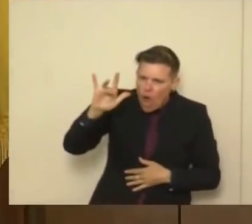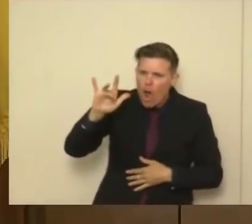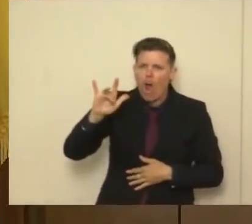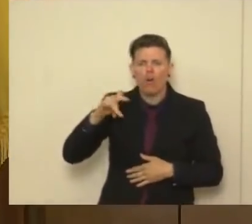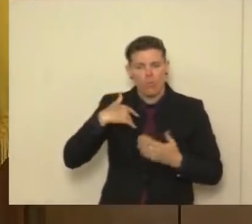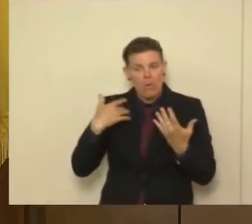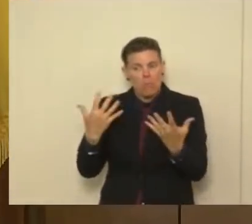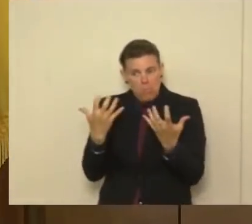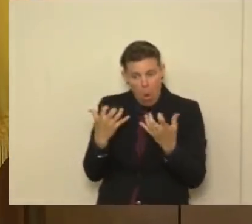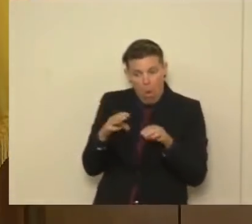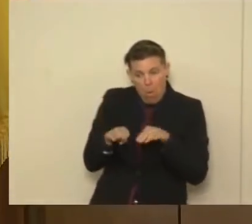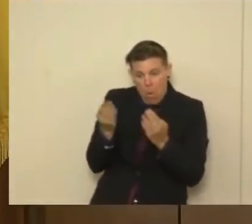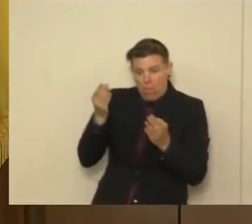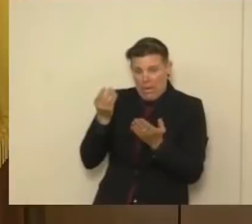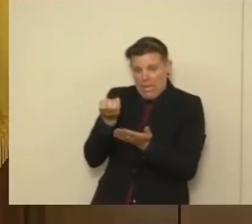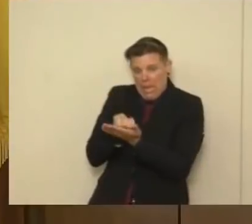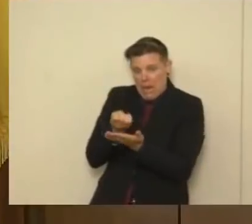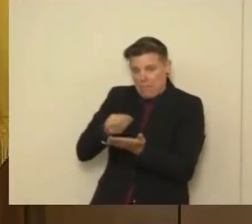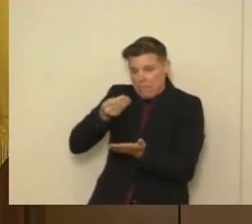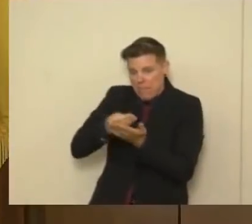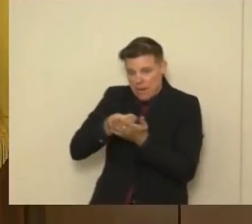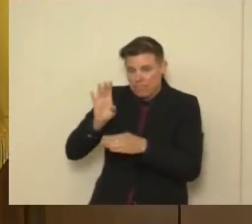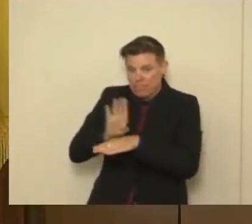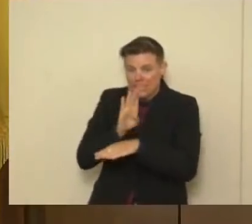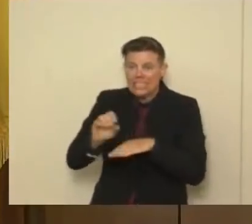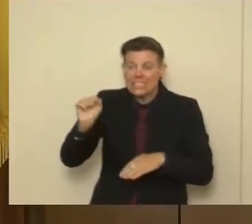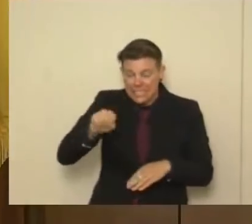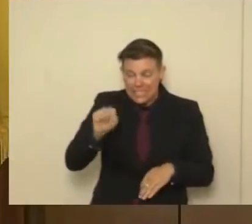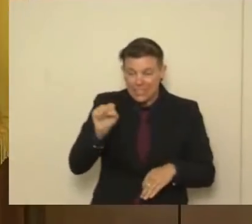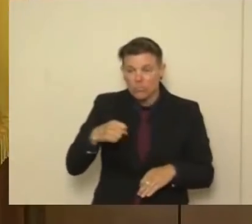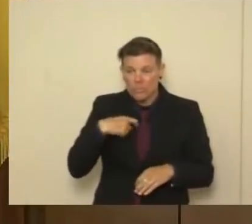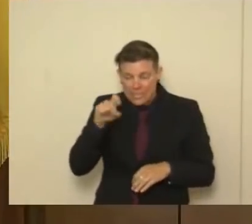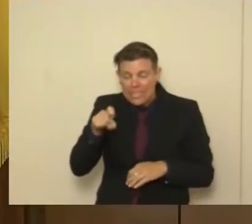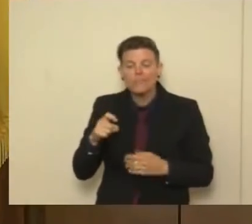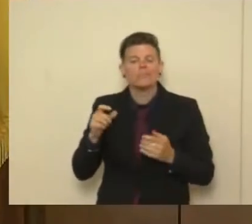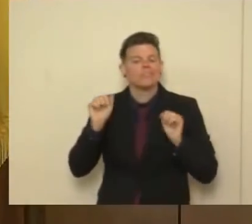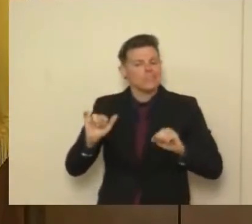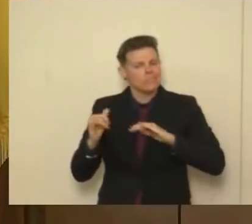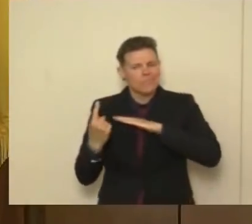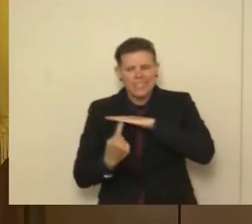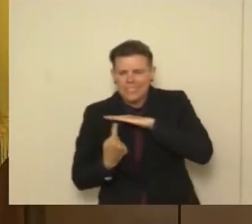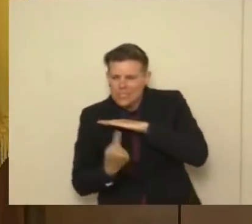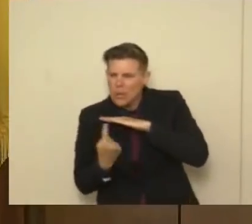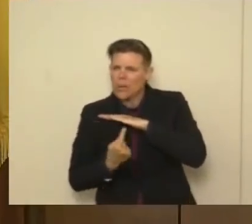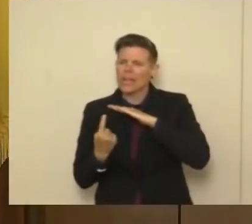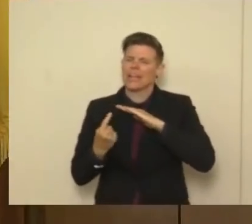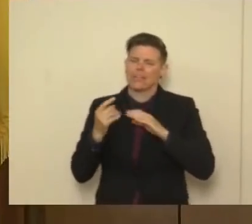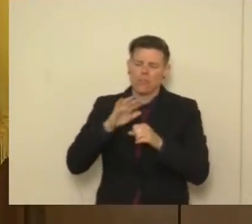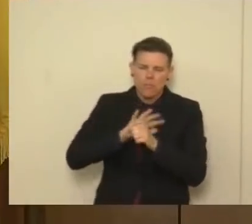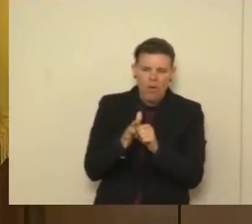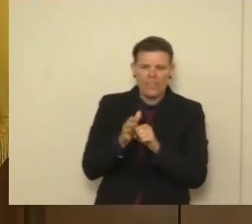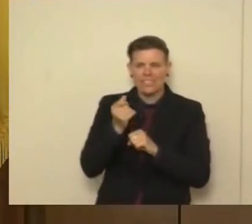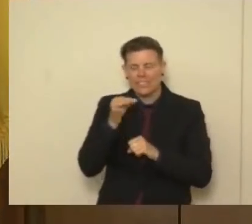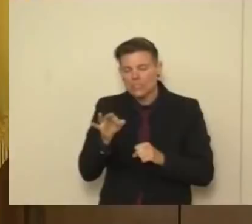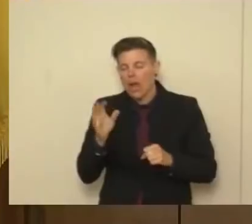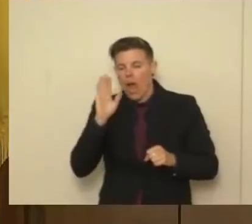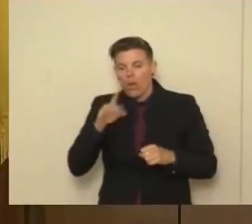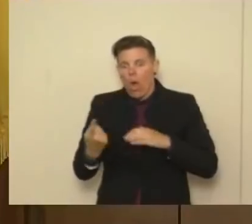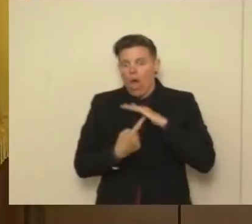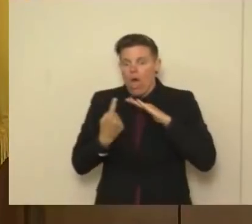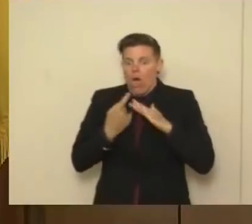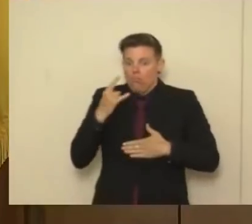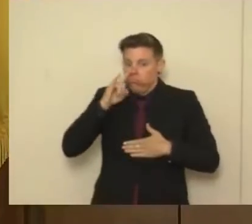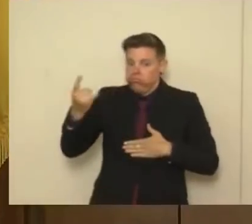need. And we do have isolation and COVID-19 fatigue. Everyone in the